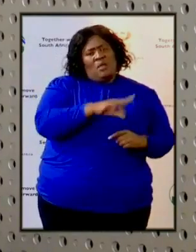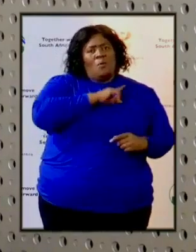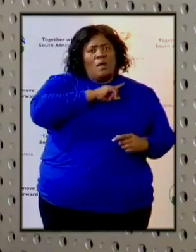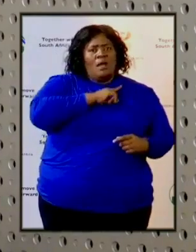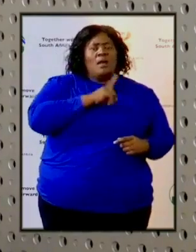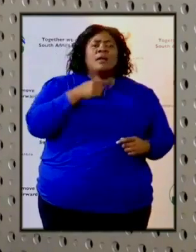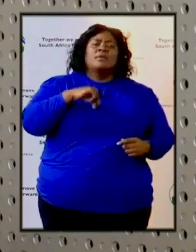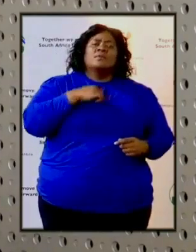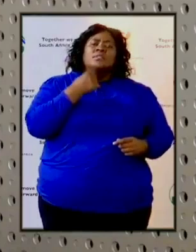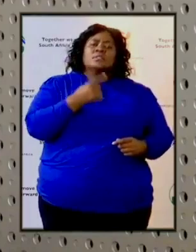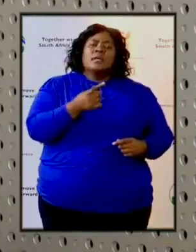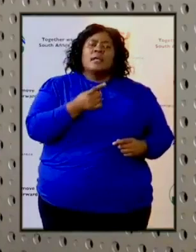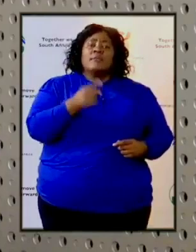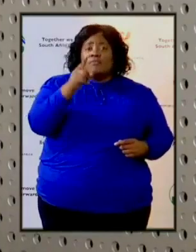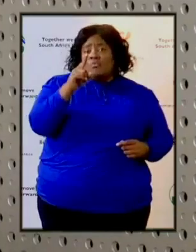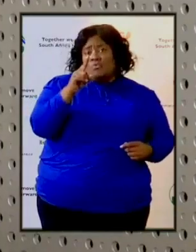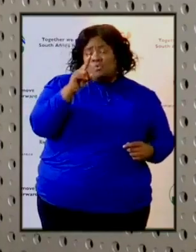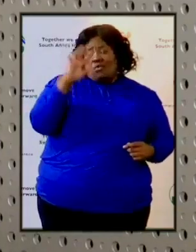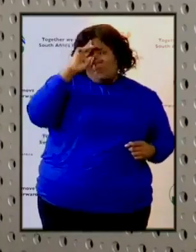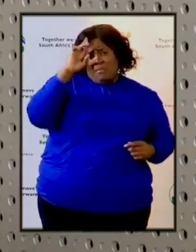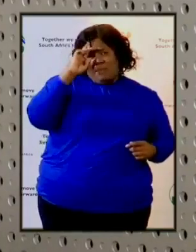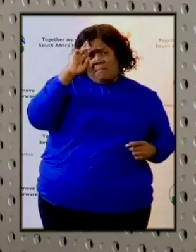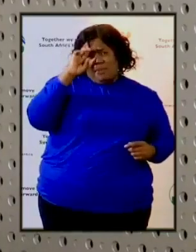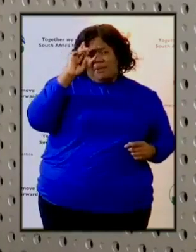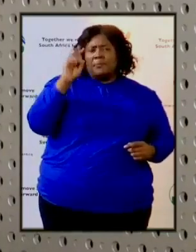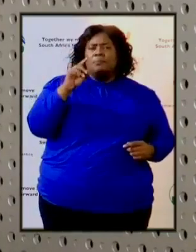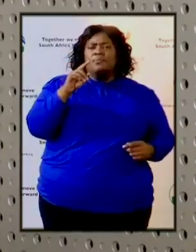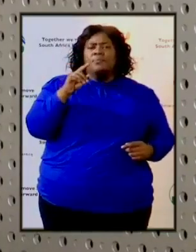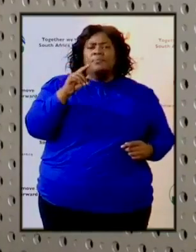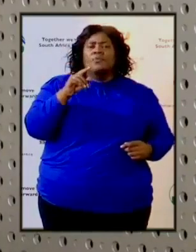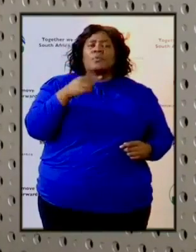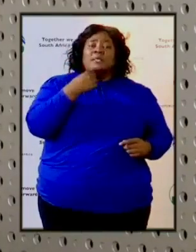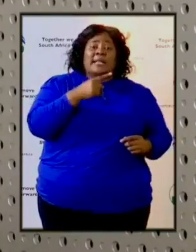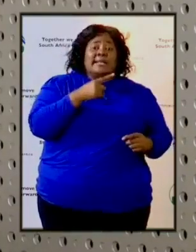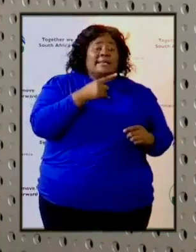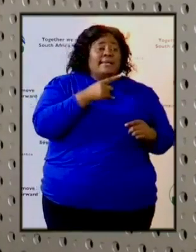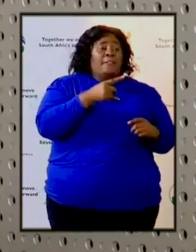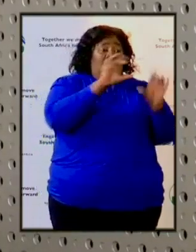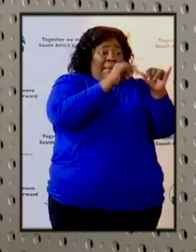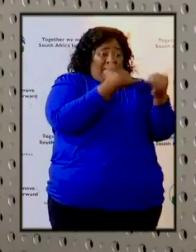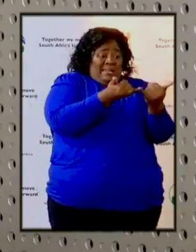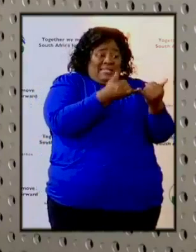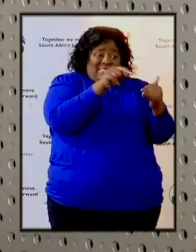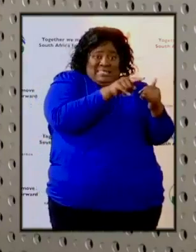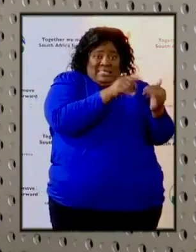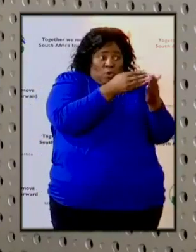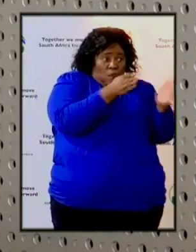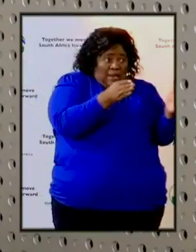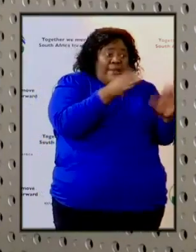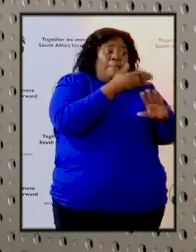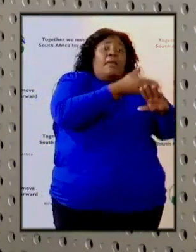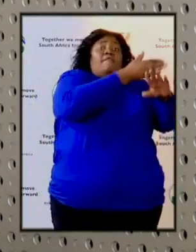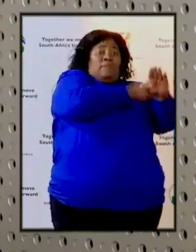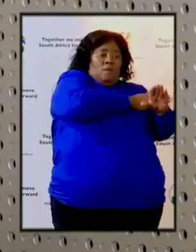if you recall, we even said before the company opens completely, there must be a